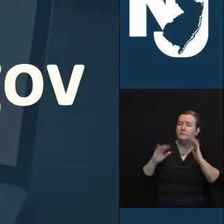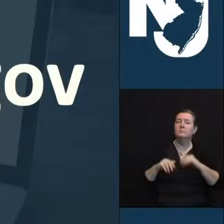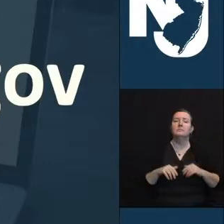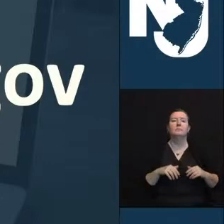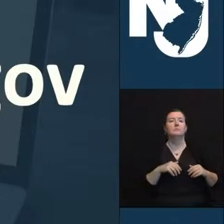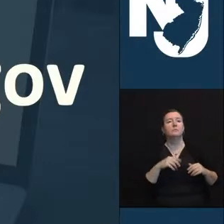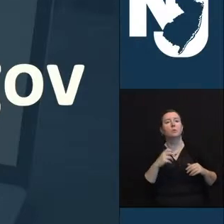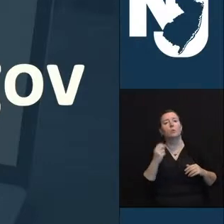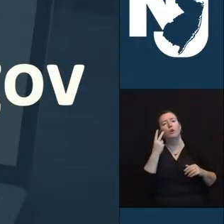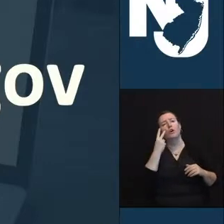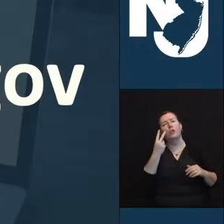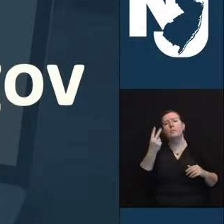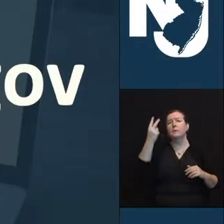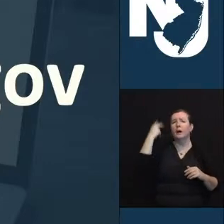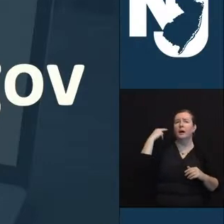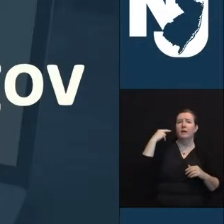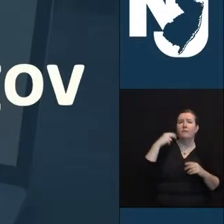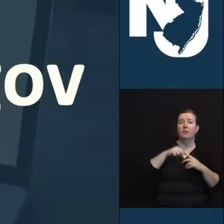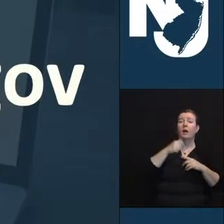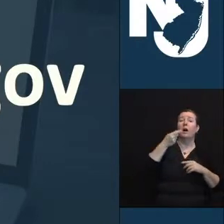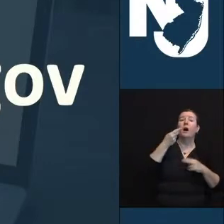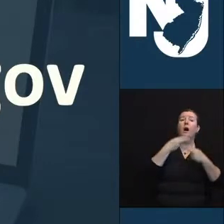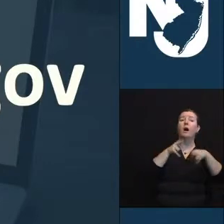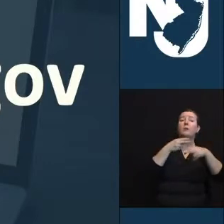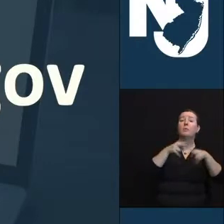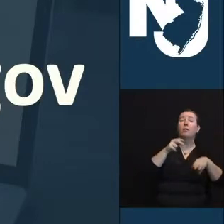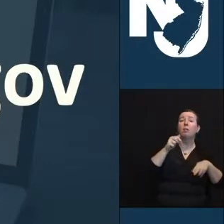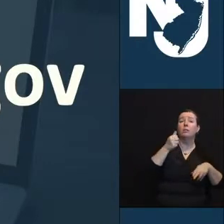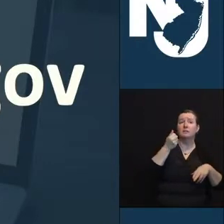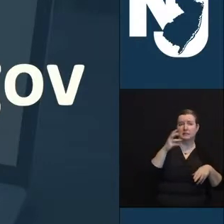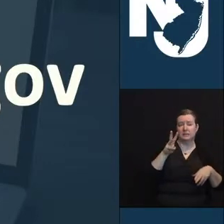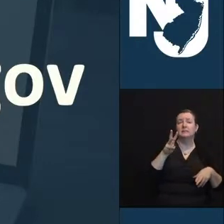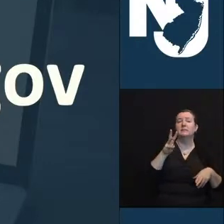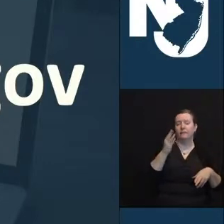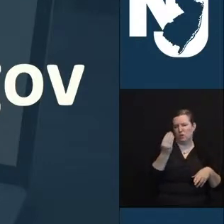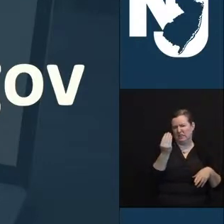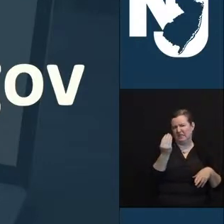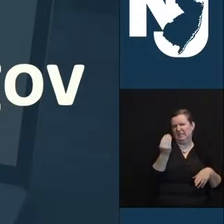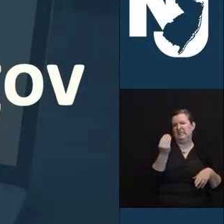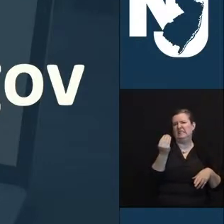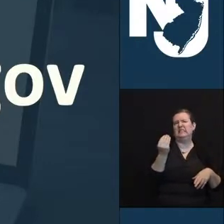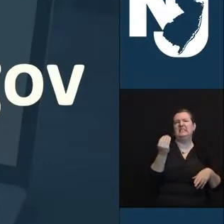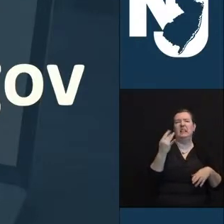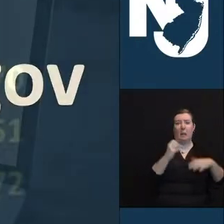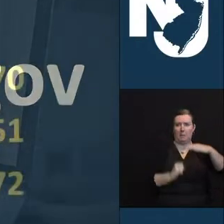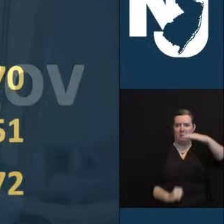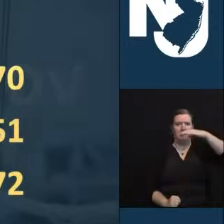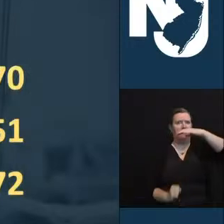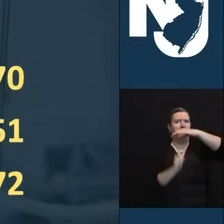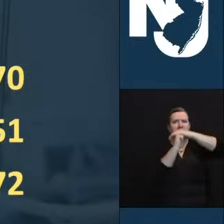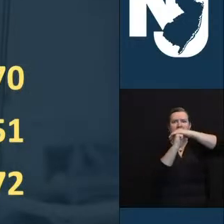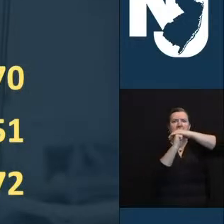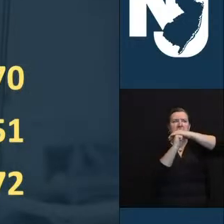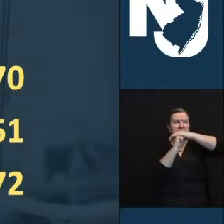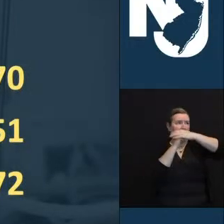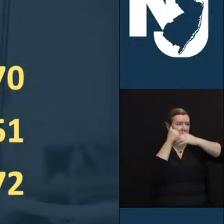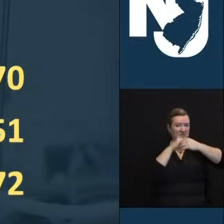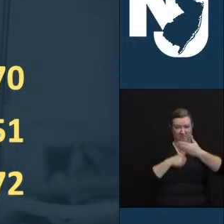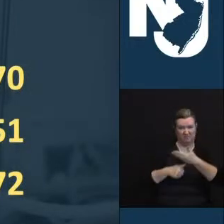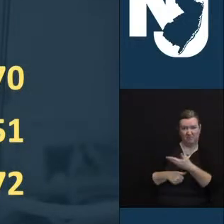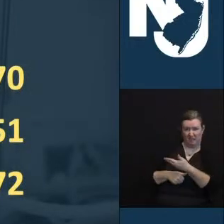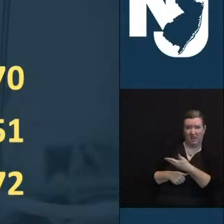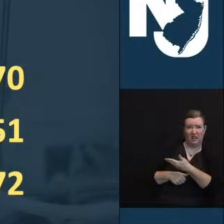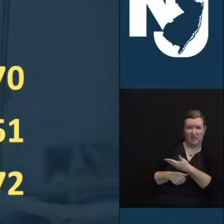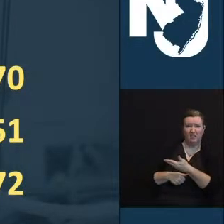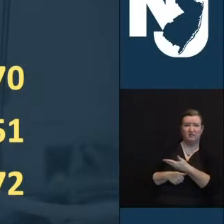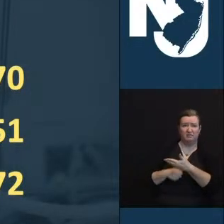to April 14th, which is the day when our hospitals were at their peak in the first wave. This is now 2 days after Easter.